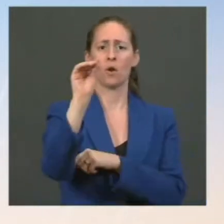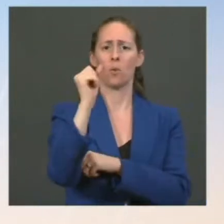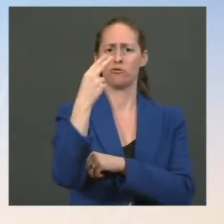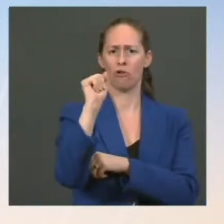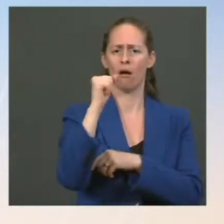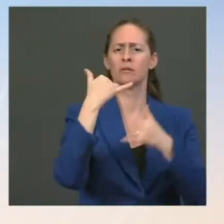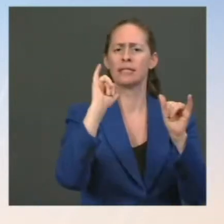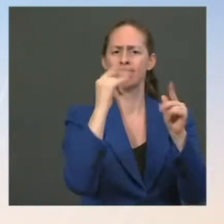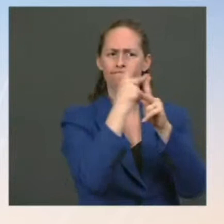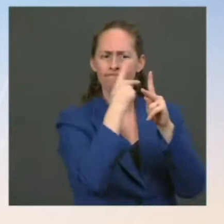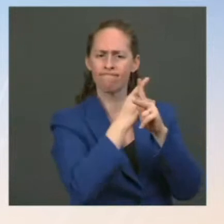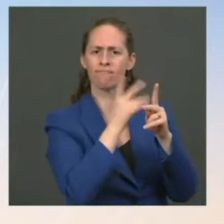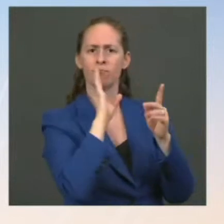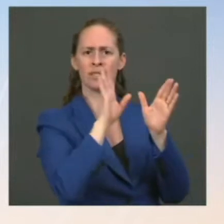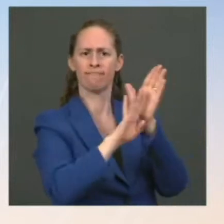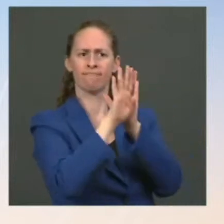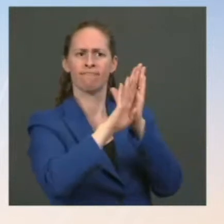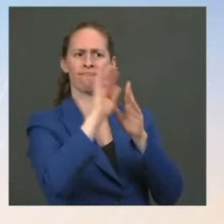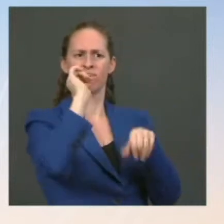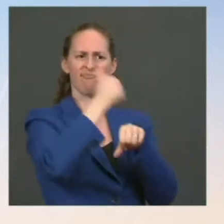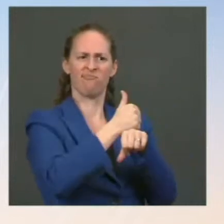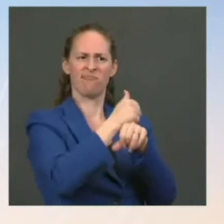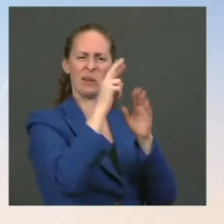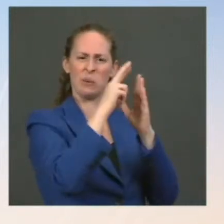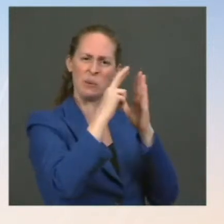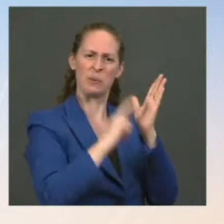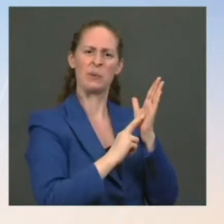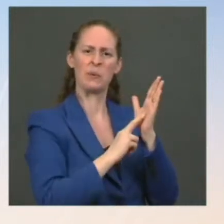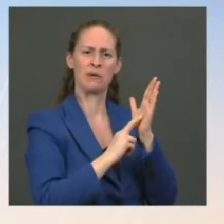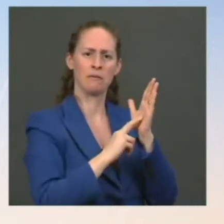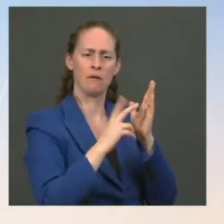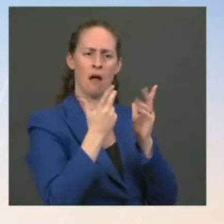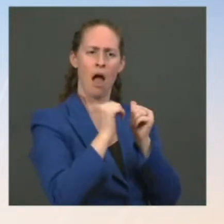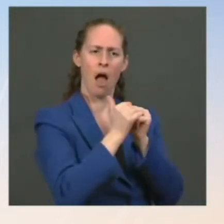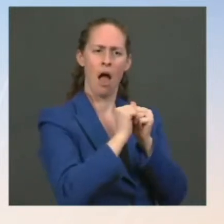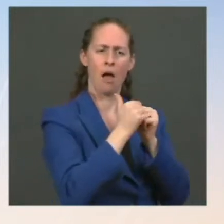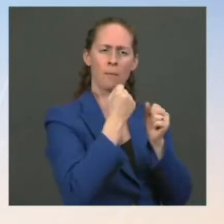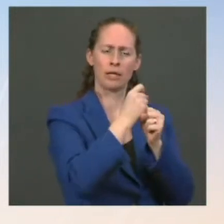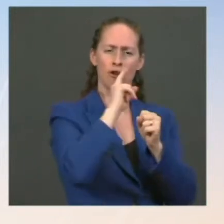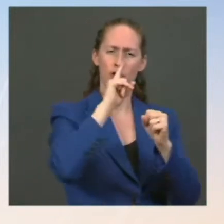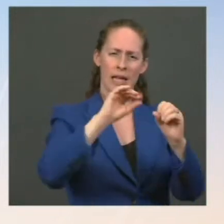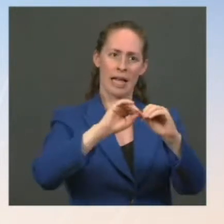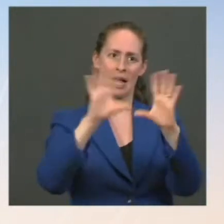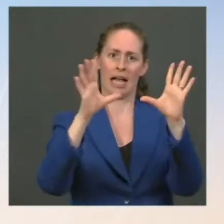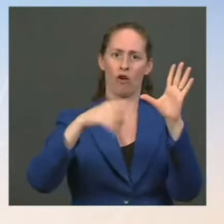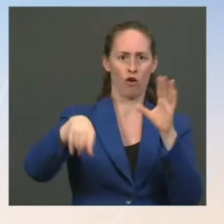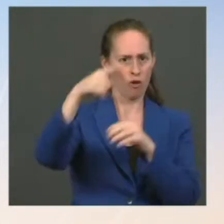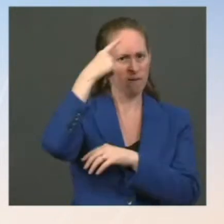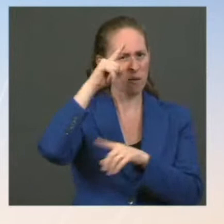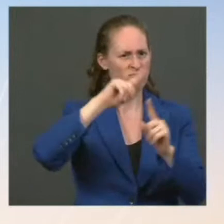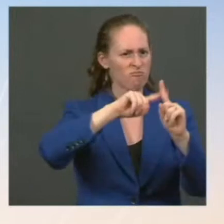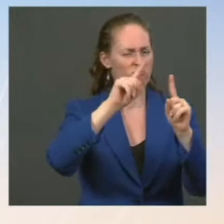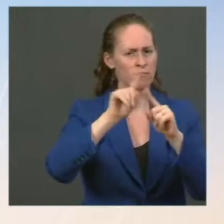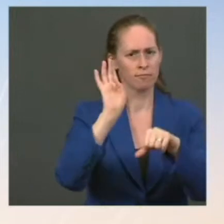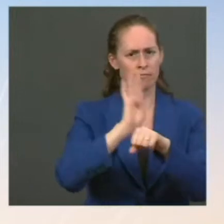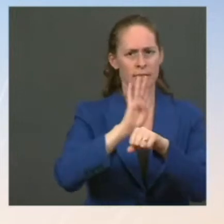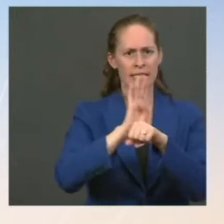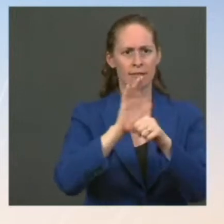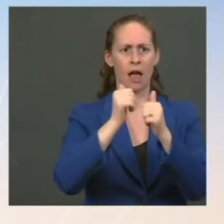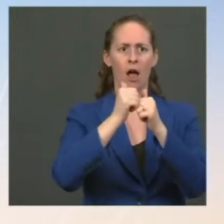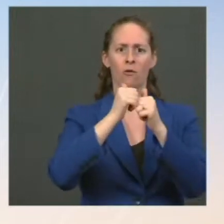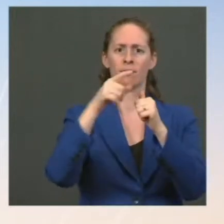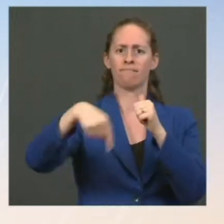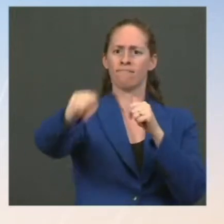range of ways to make this as efficient, as clear for businesses as humanly possible. We've talked a little bit about